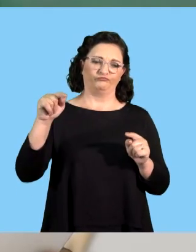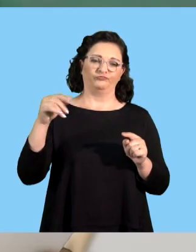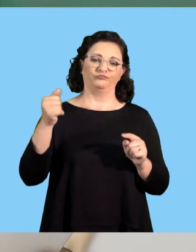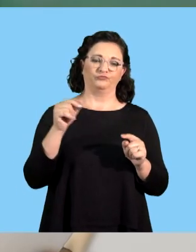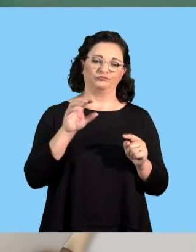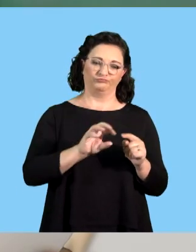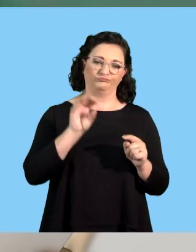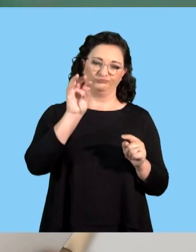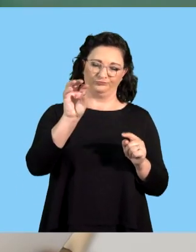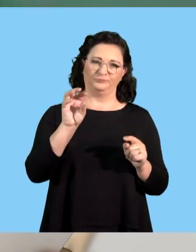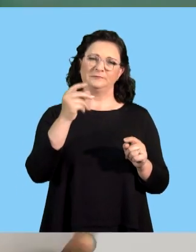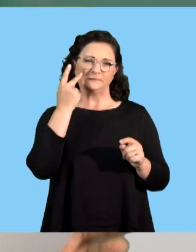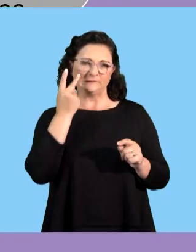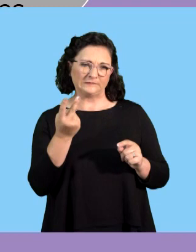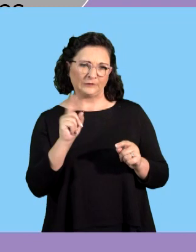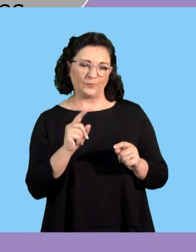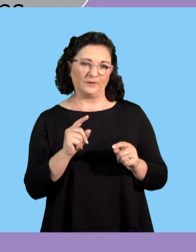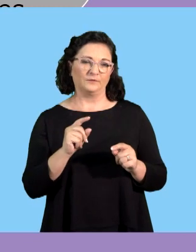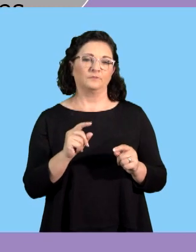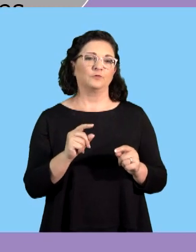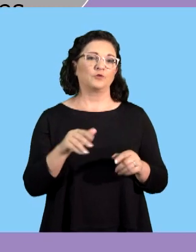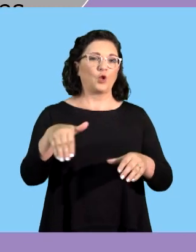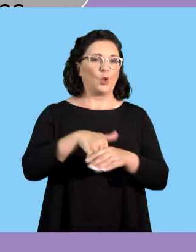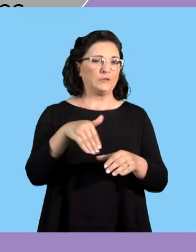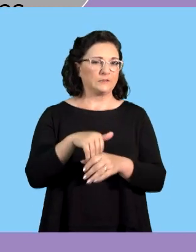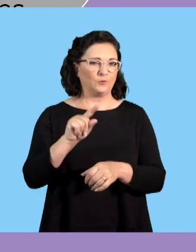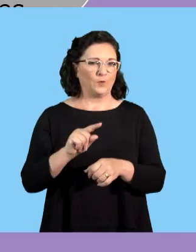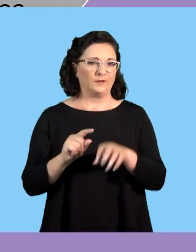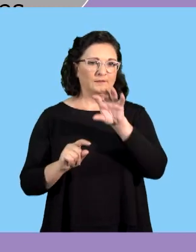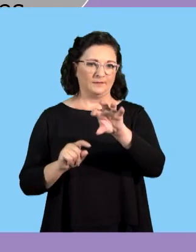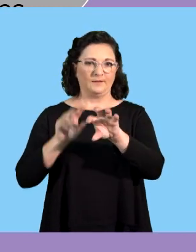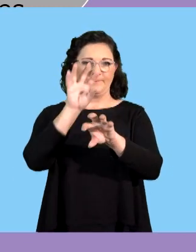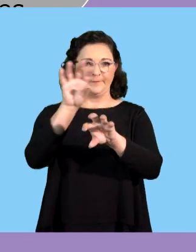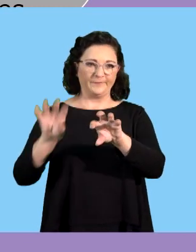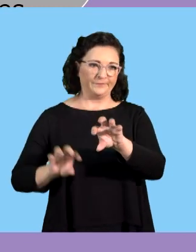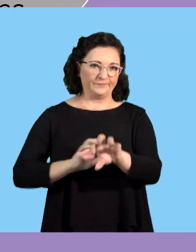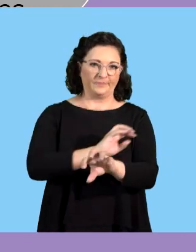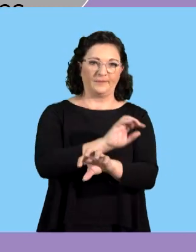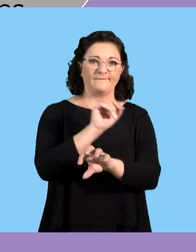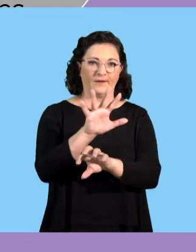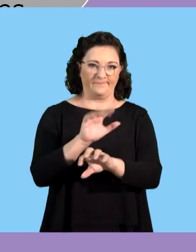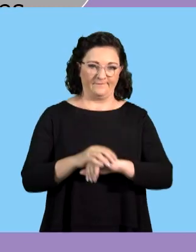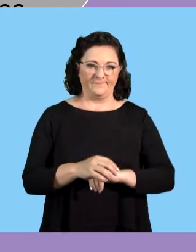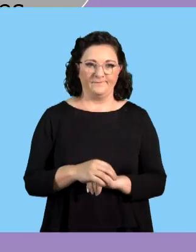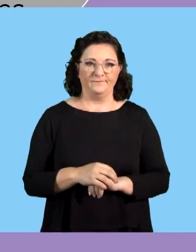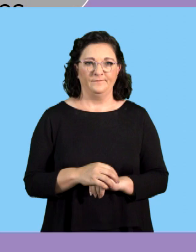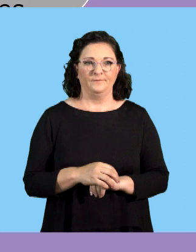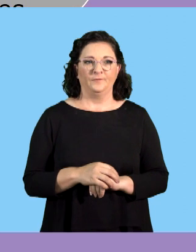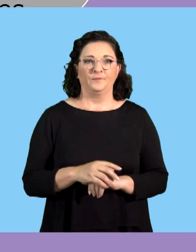concept map. We have 5 concepts that we're going to do because we've broken down the